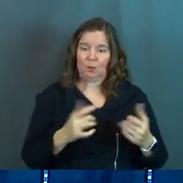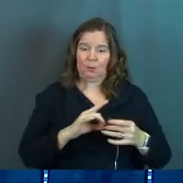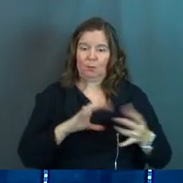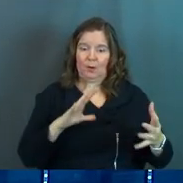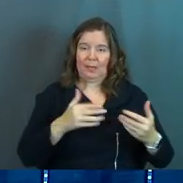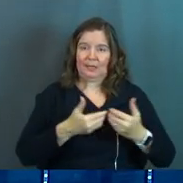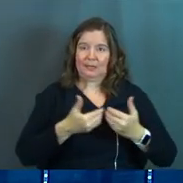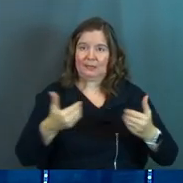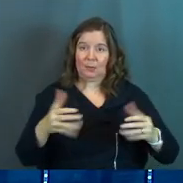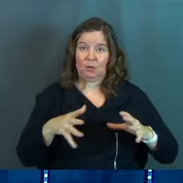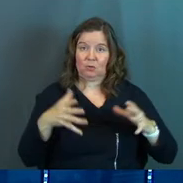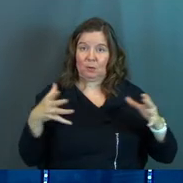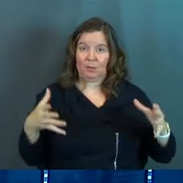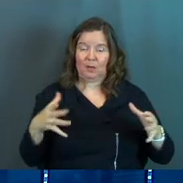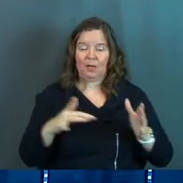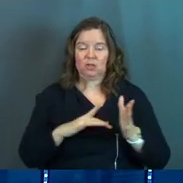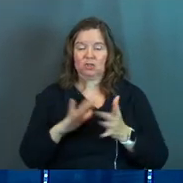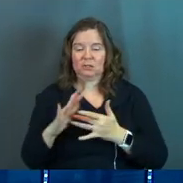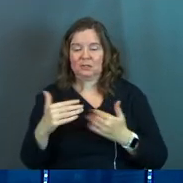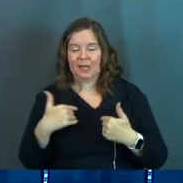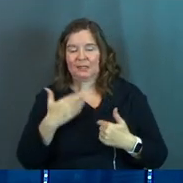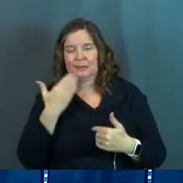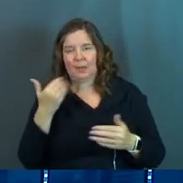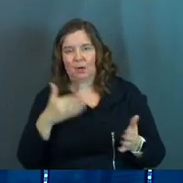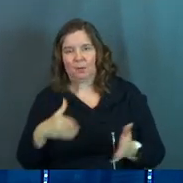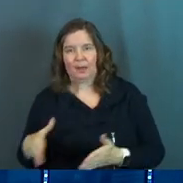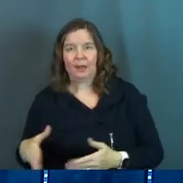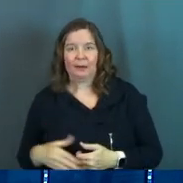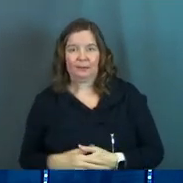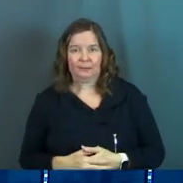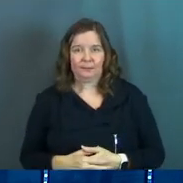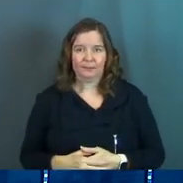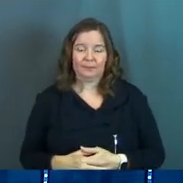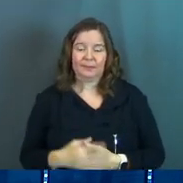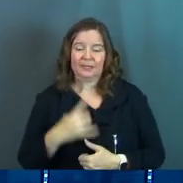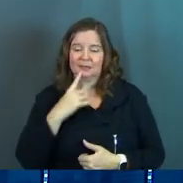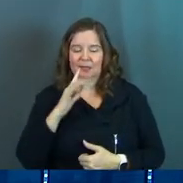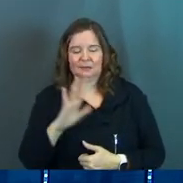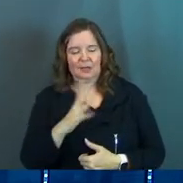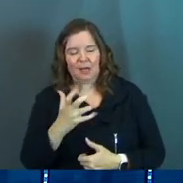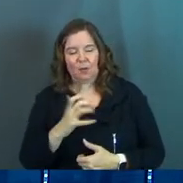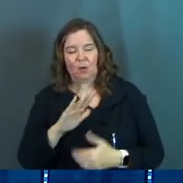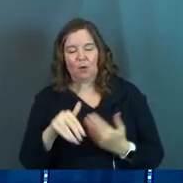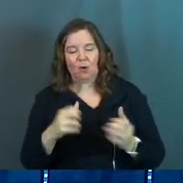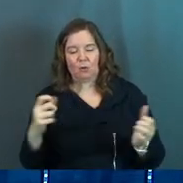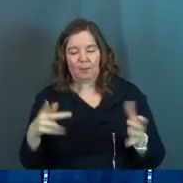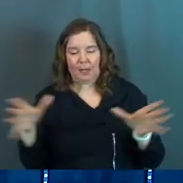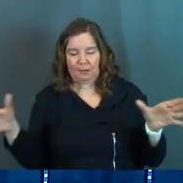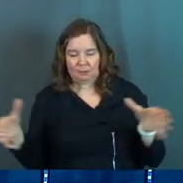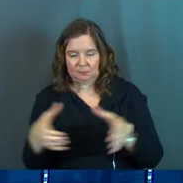much. And Jesus has a better plan. It says, no, I want it to all come